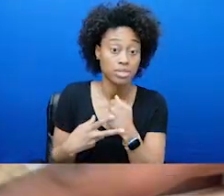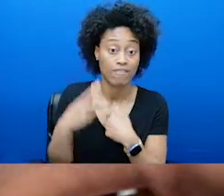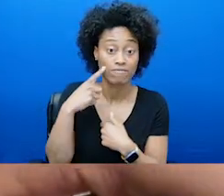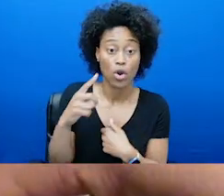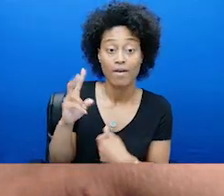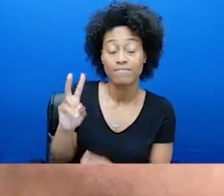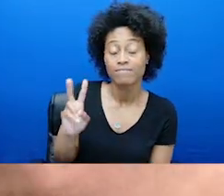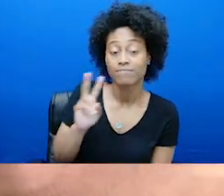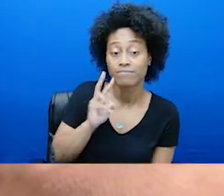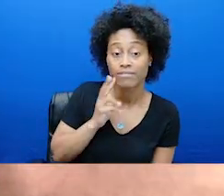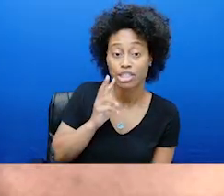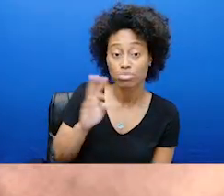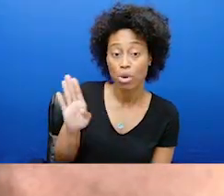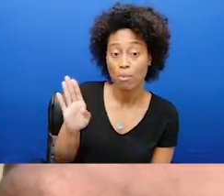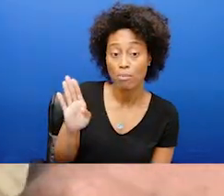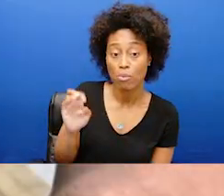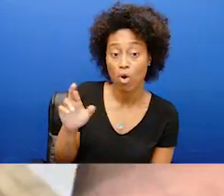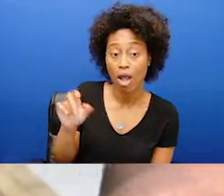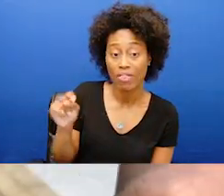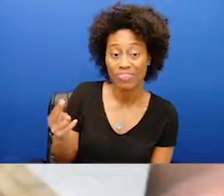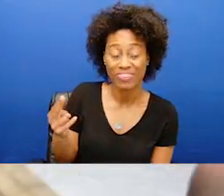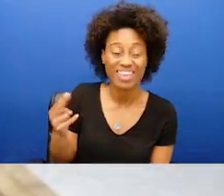down the middle lengthwise.